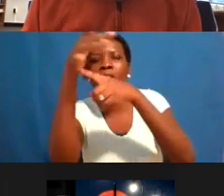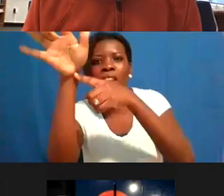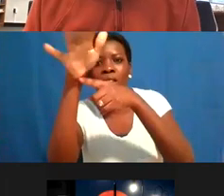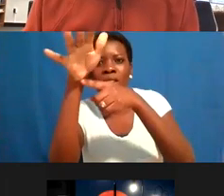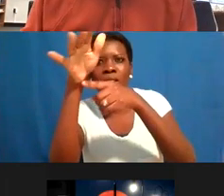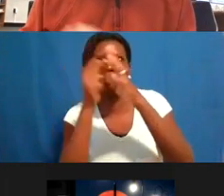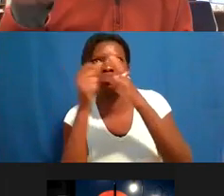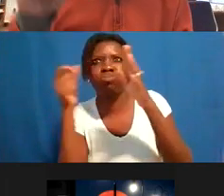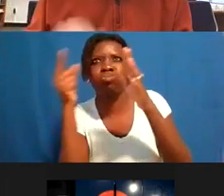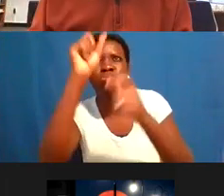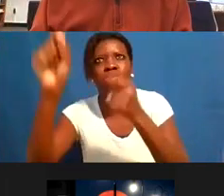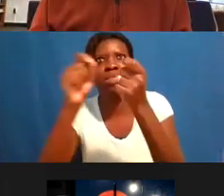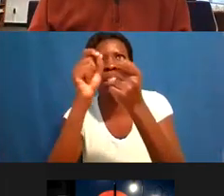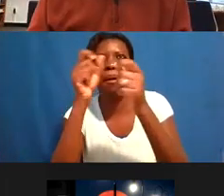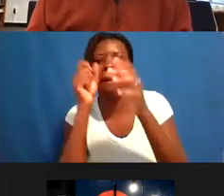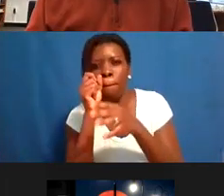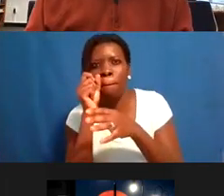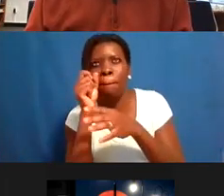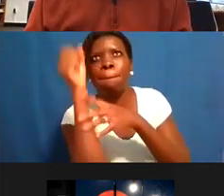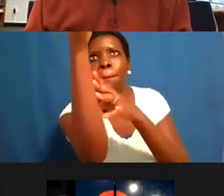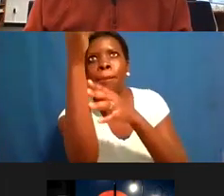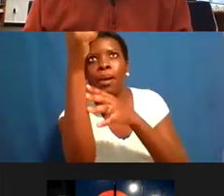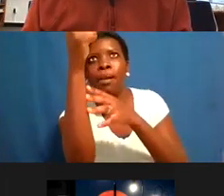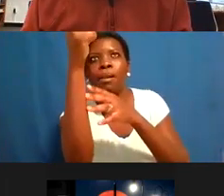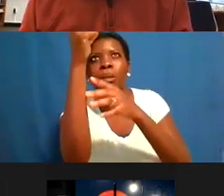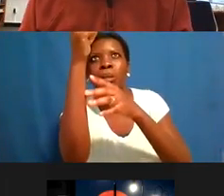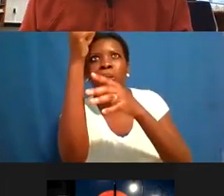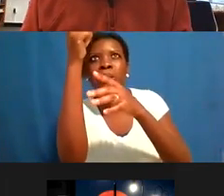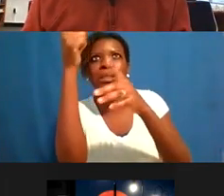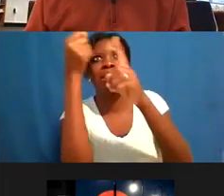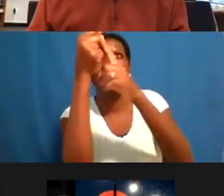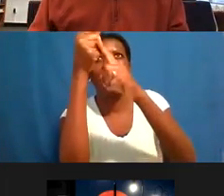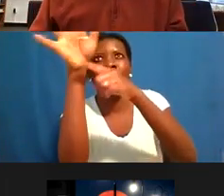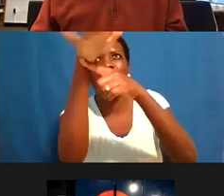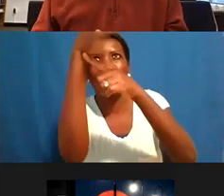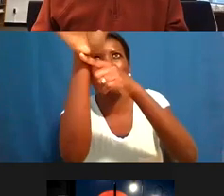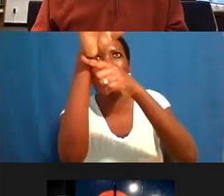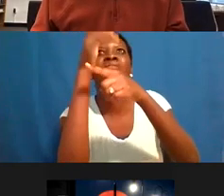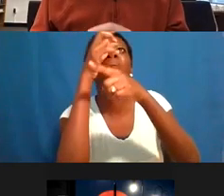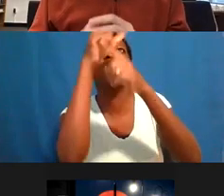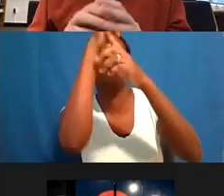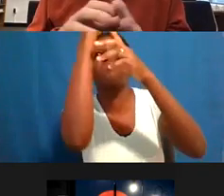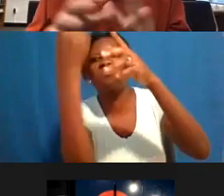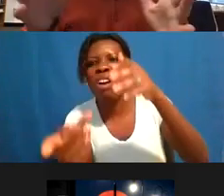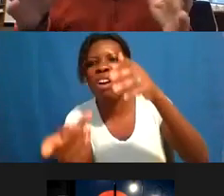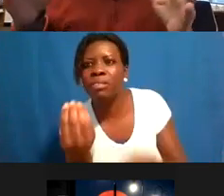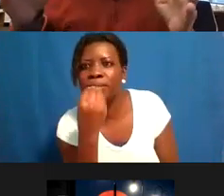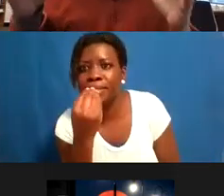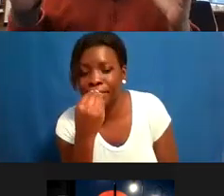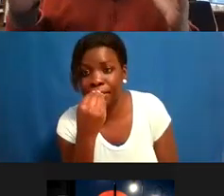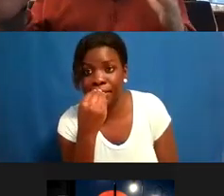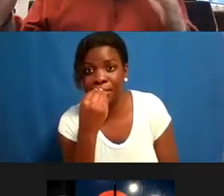accurate. And here it's hitting the leaf and getting an insect to fall into the water and eat. So if